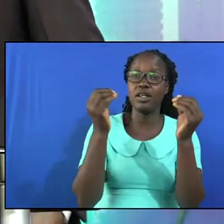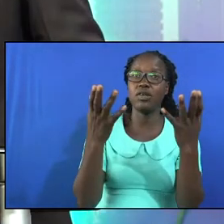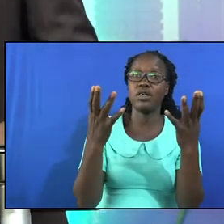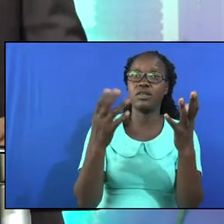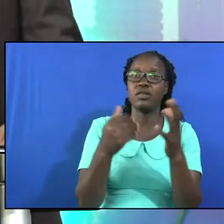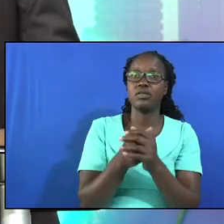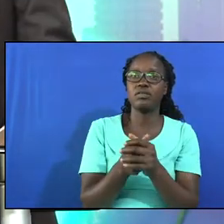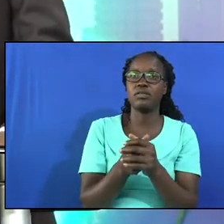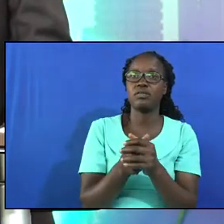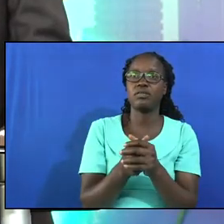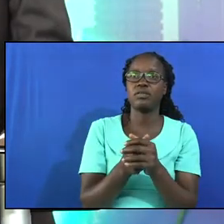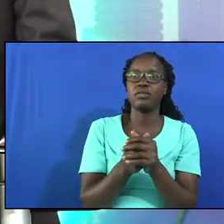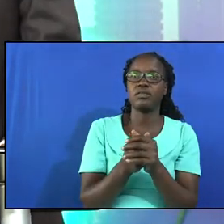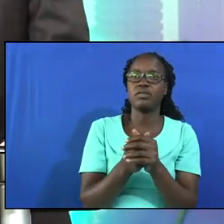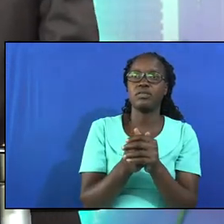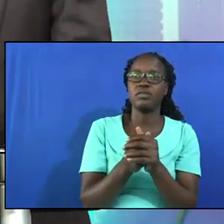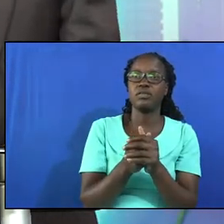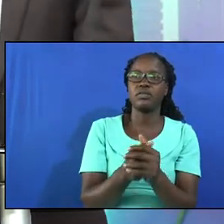Hallelujah!